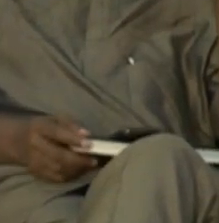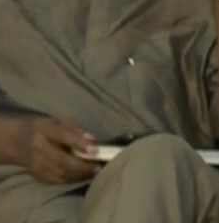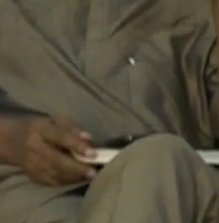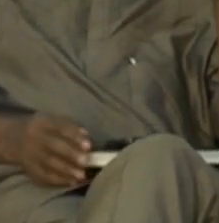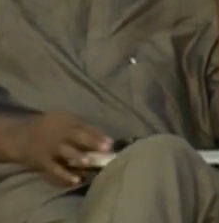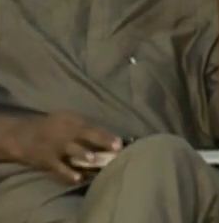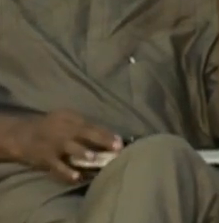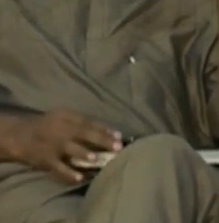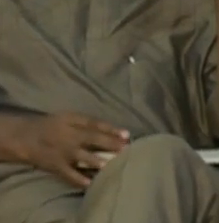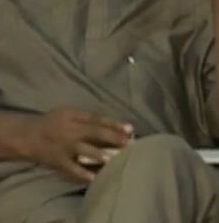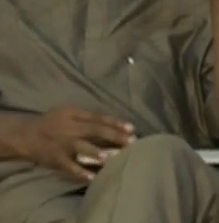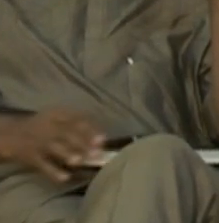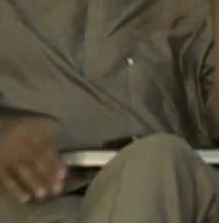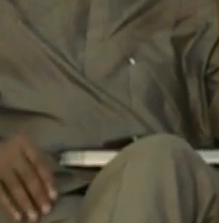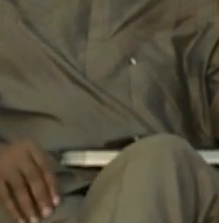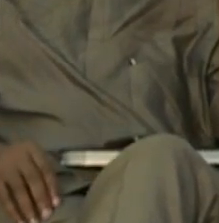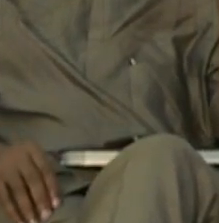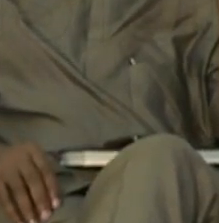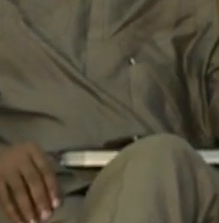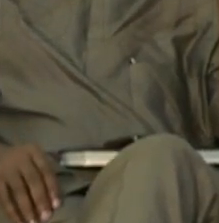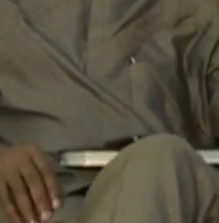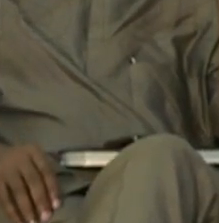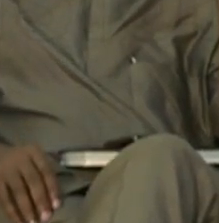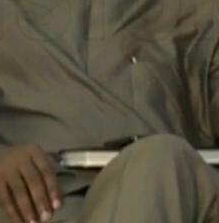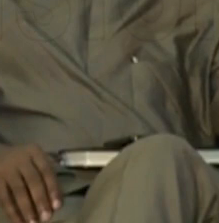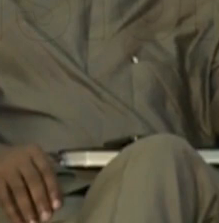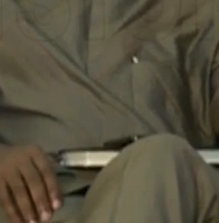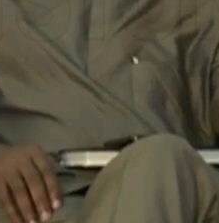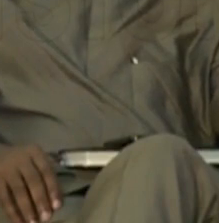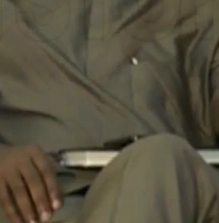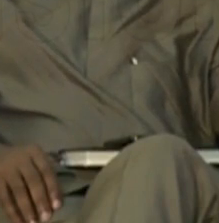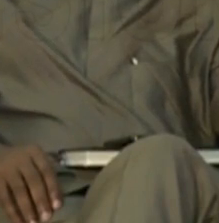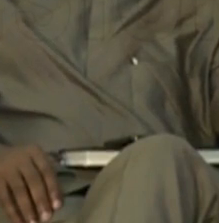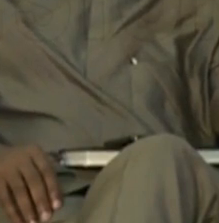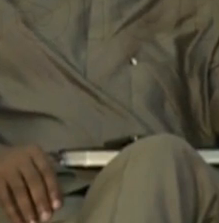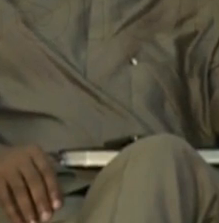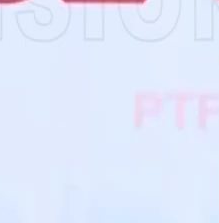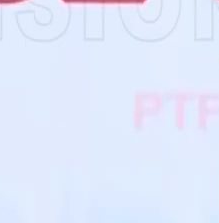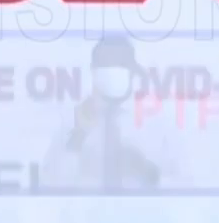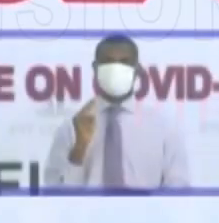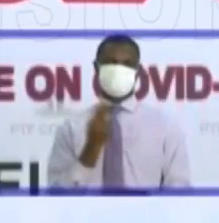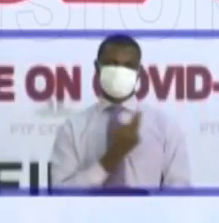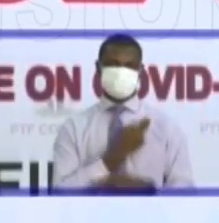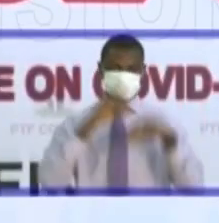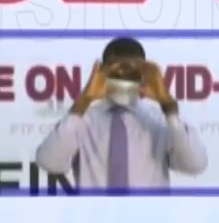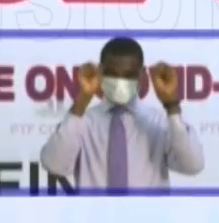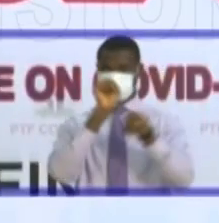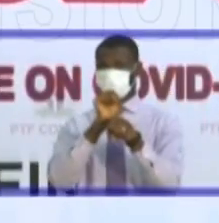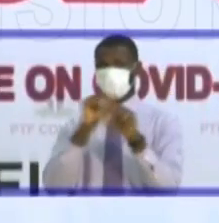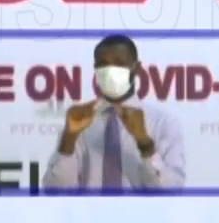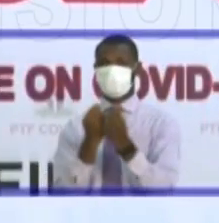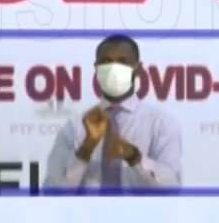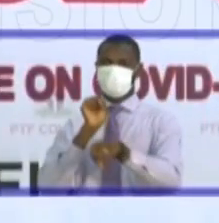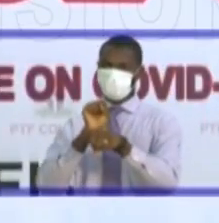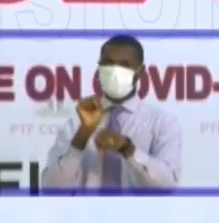The situation in Kano continues to be of concern, and the Presidential Task Force is working in